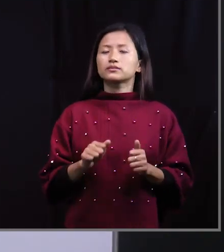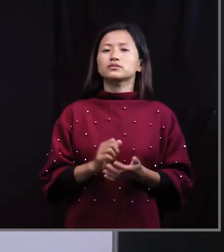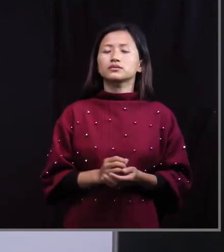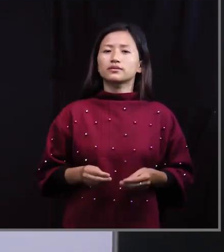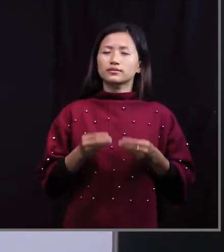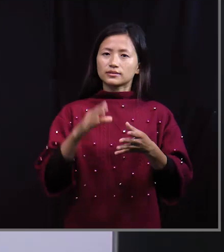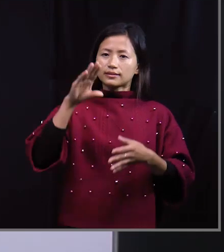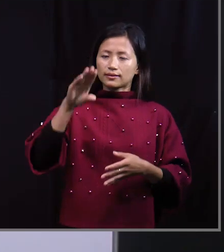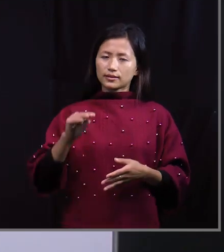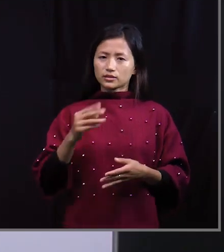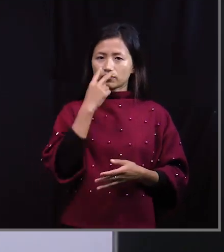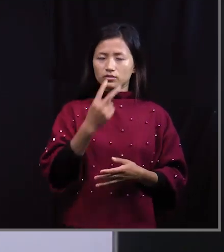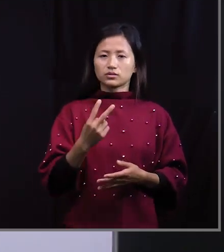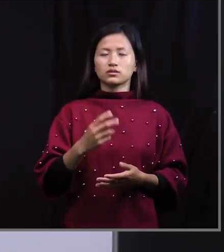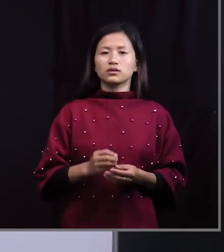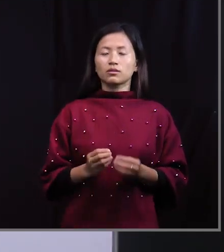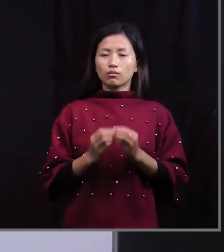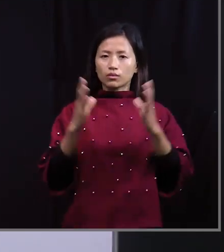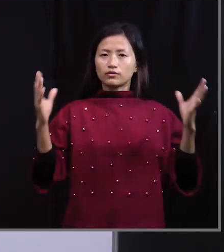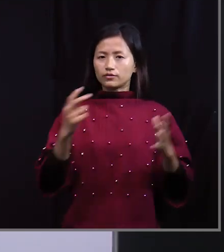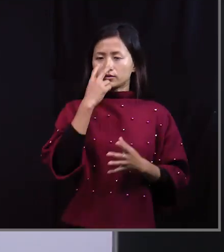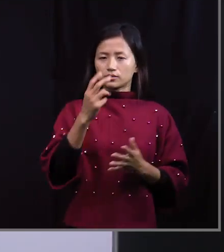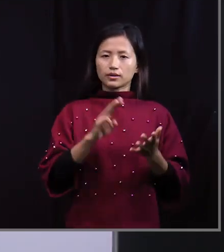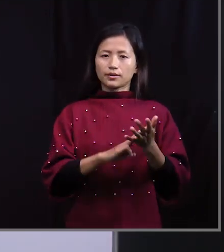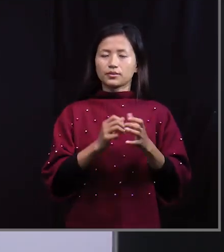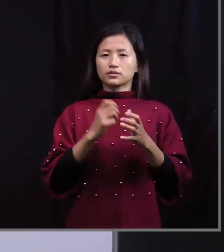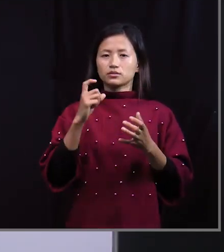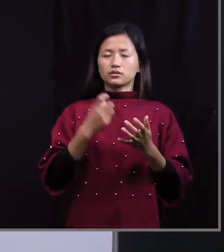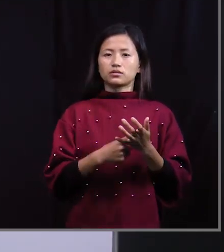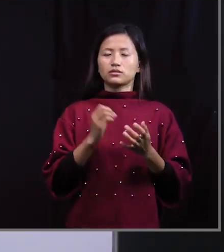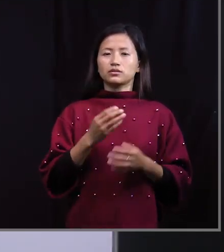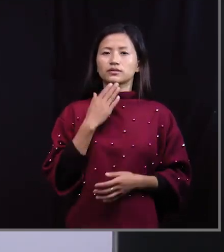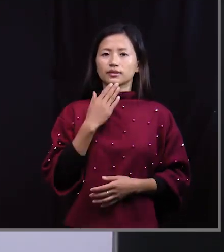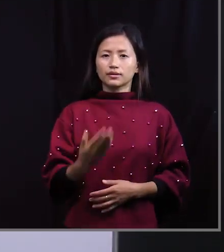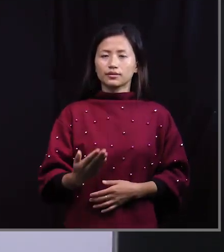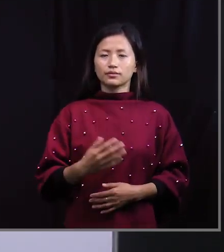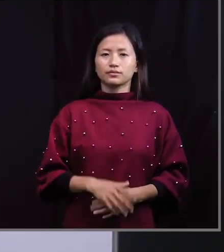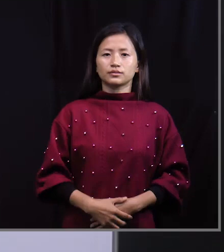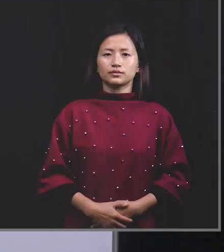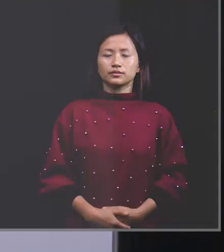give less focus here and more focus on the macro environment factors. Thank you.